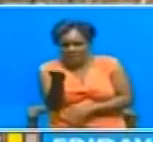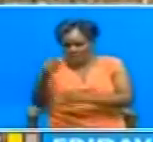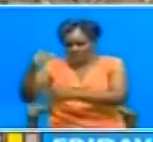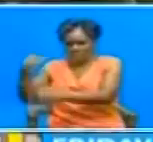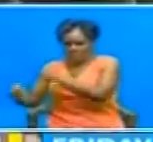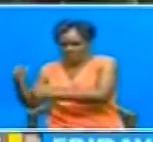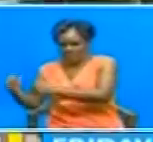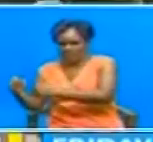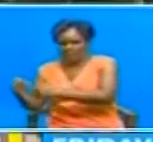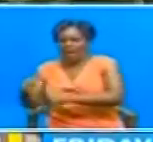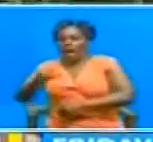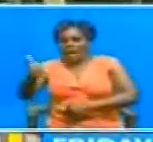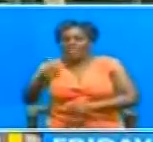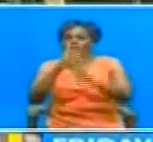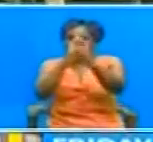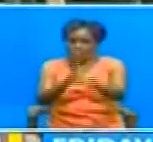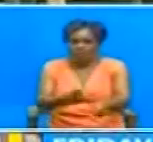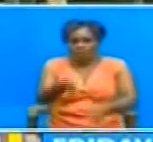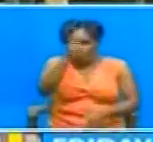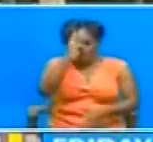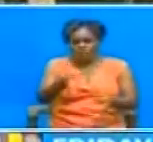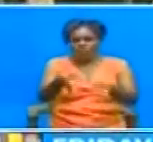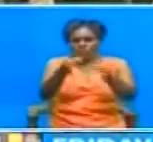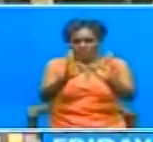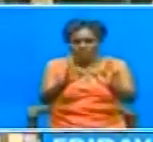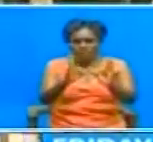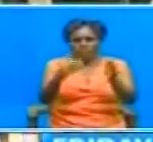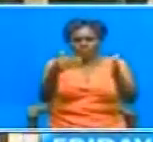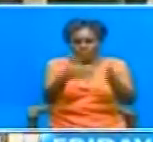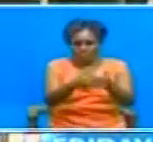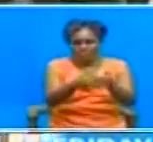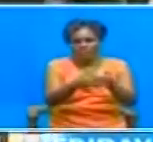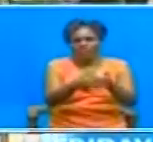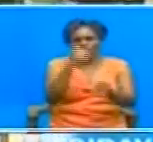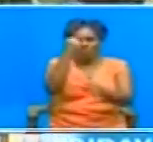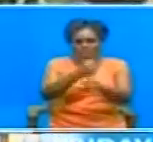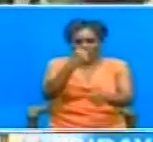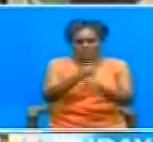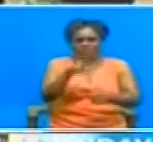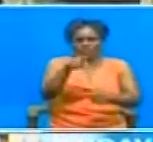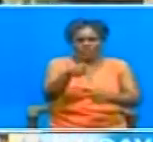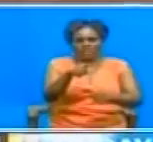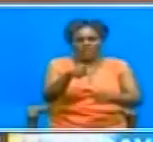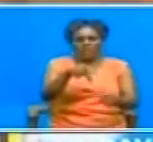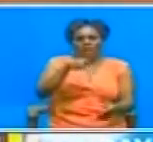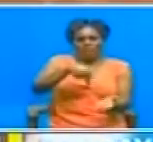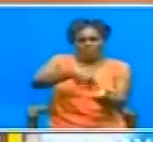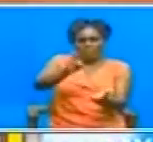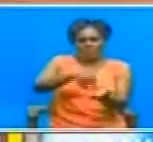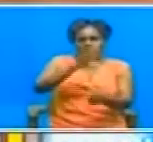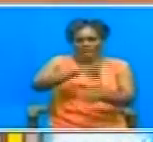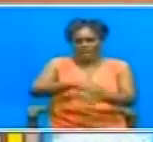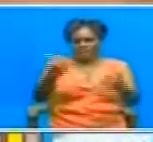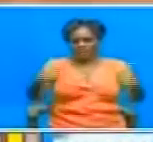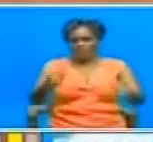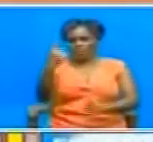porous border, there are reports that police officers posted in the security operation areas in Garissa County have not been paid their allowances. One officer